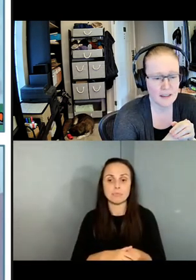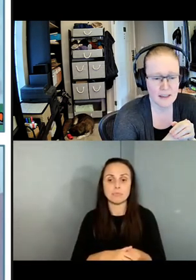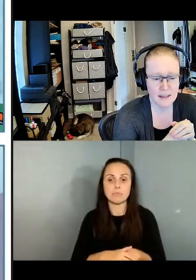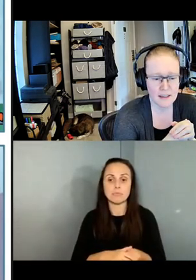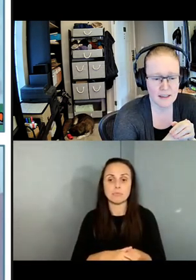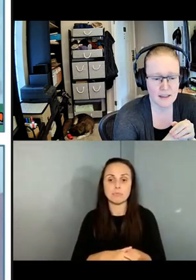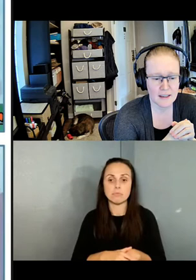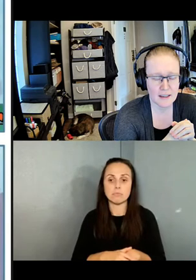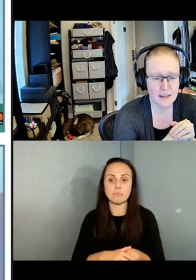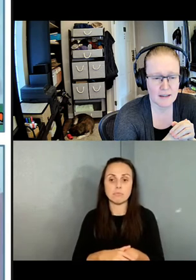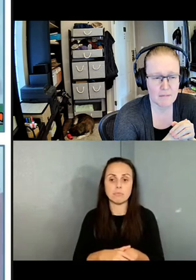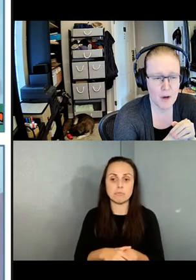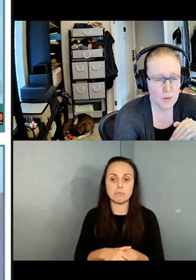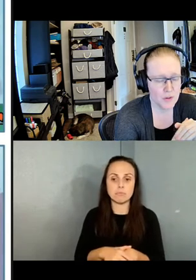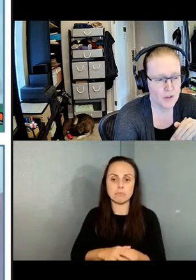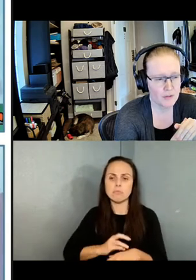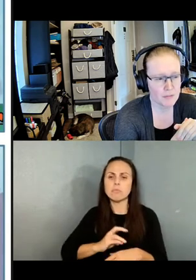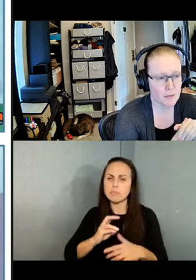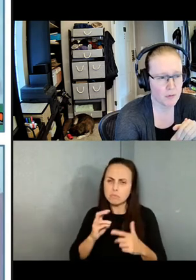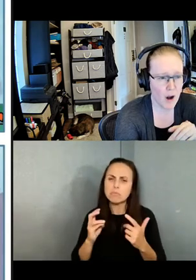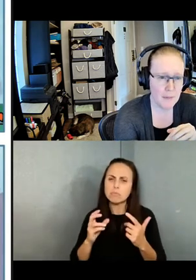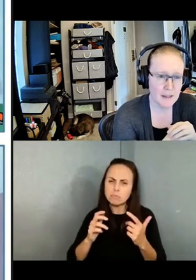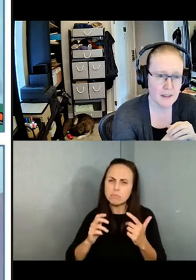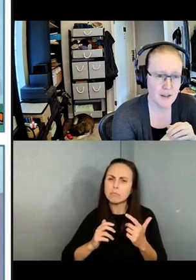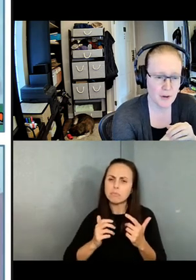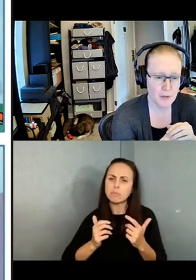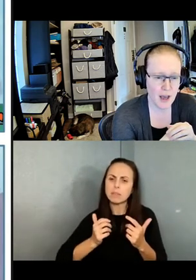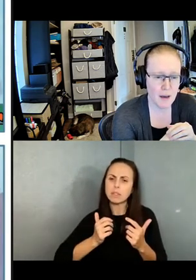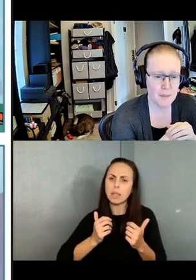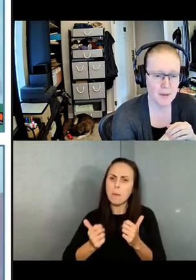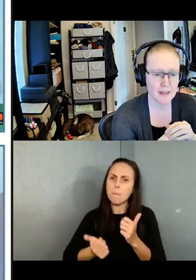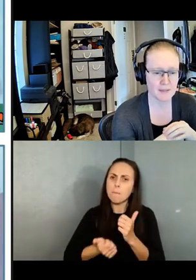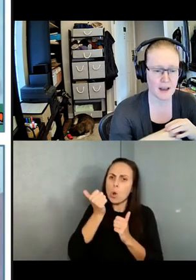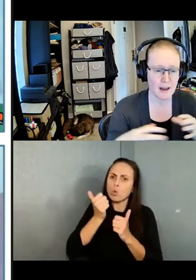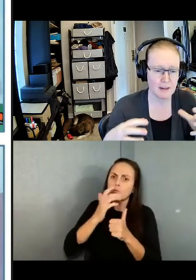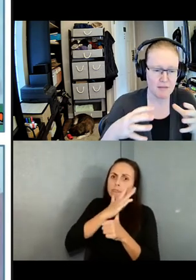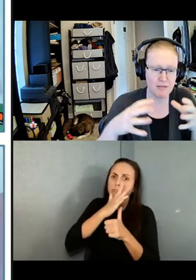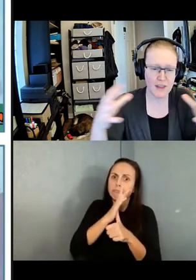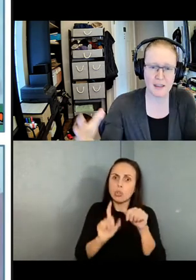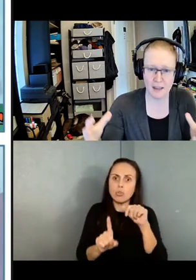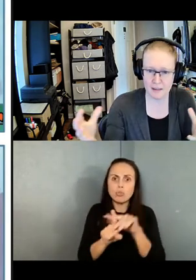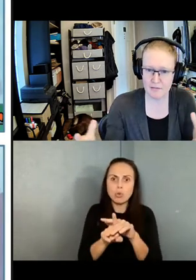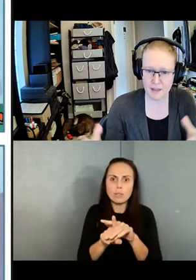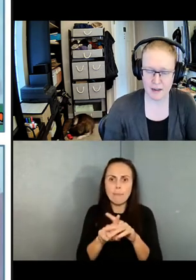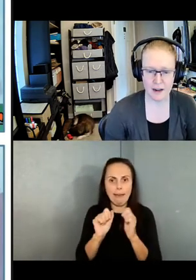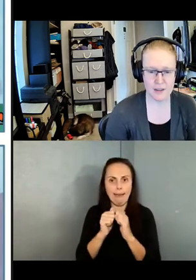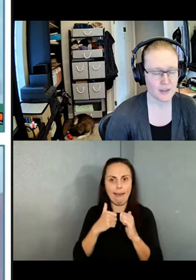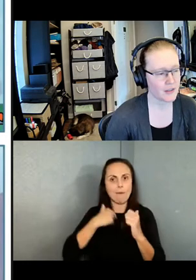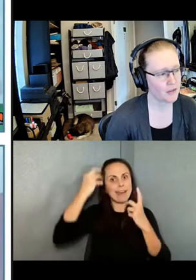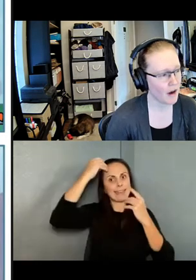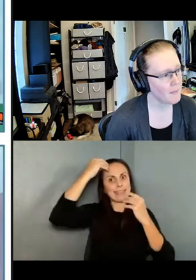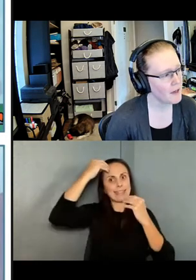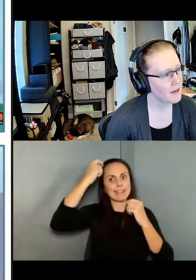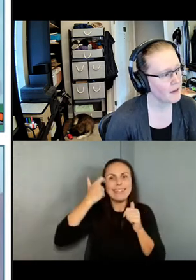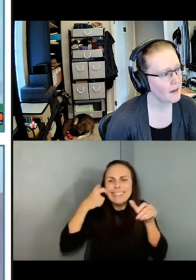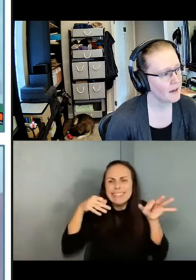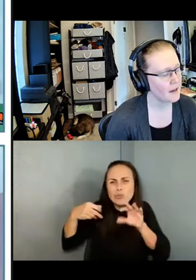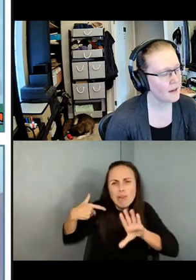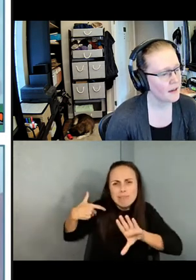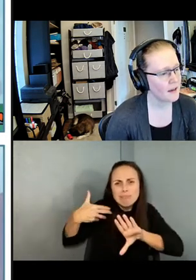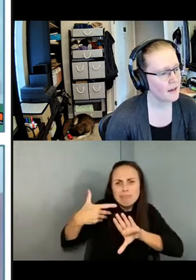It most prominently shows up in the kind of thinking that I just described